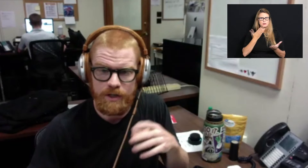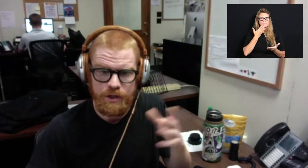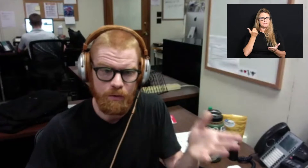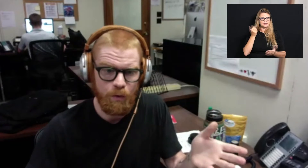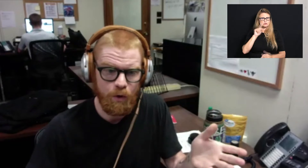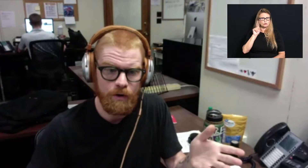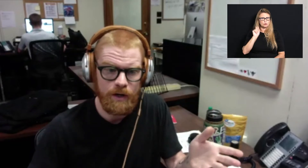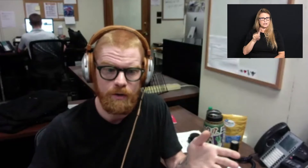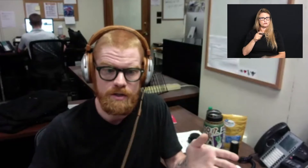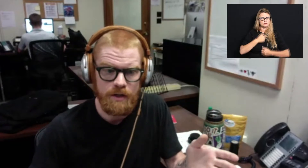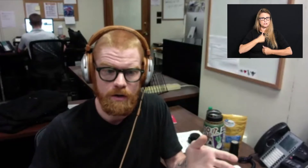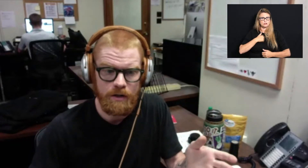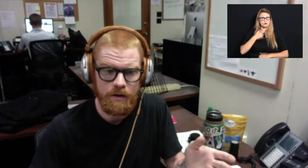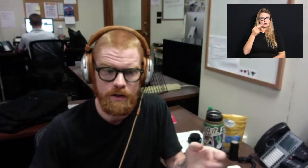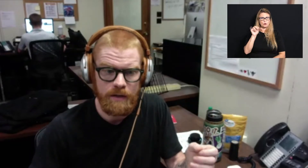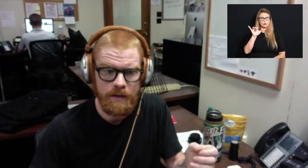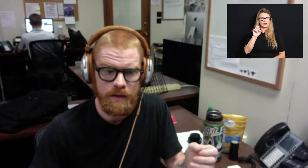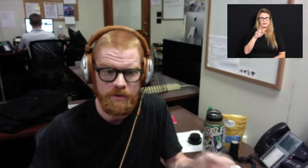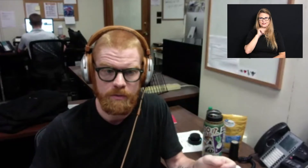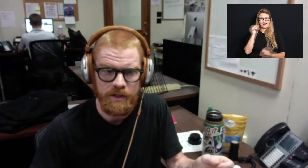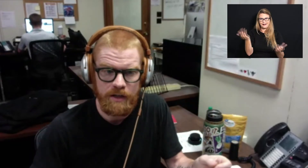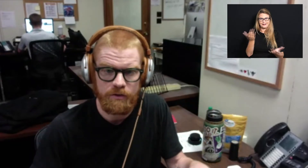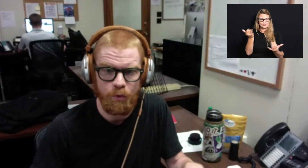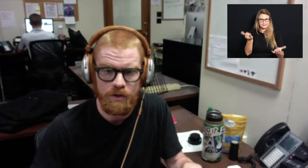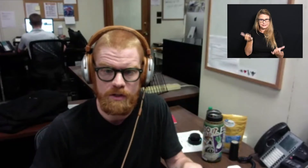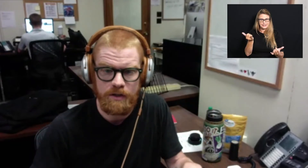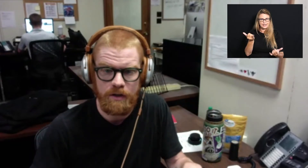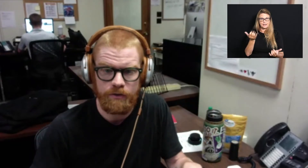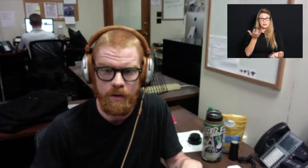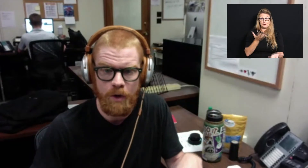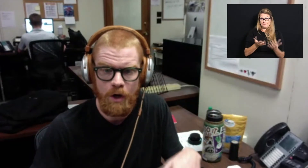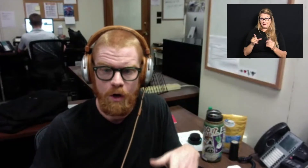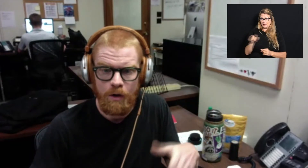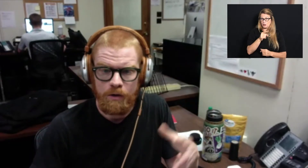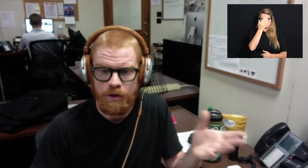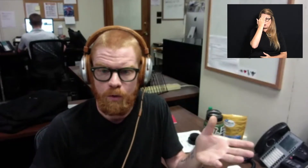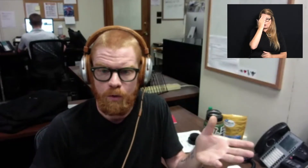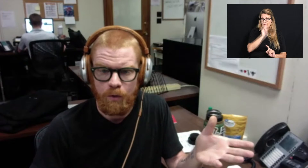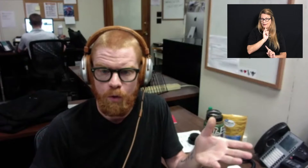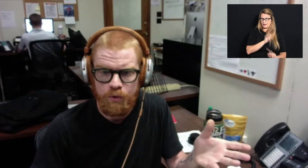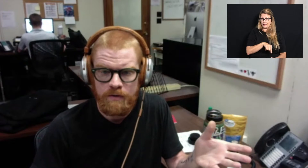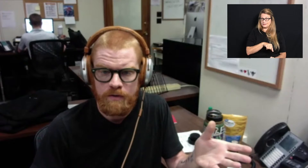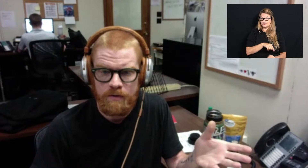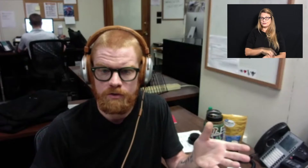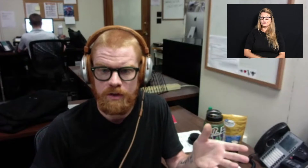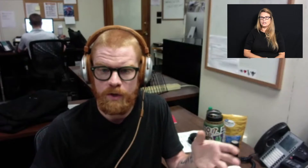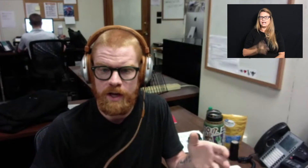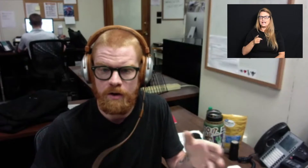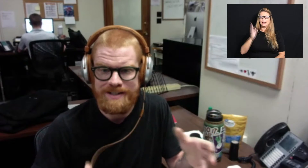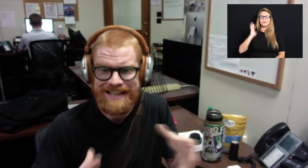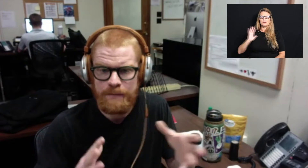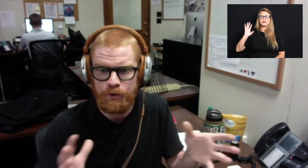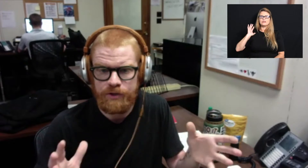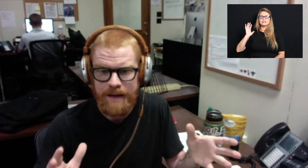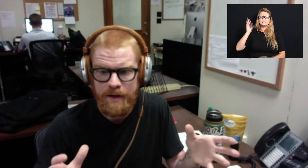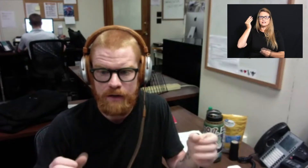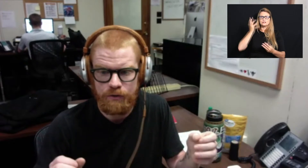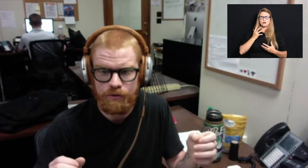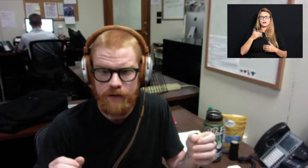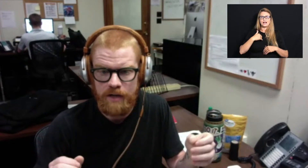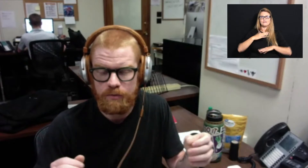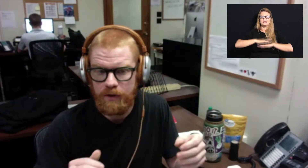answered by General Hoyer. I know he's not on here today, but maybe somebody has some more details. General Hoyer had previously said we had our